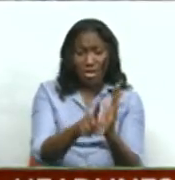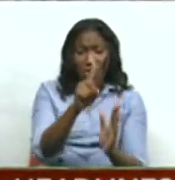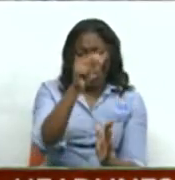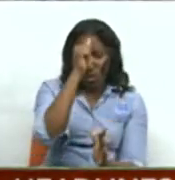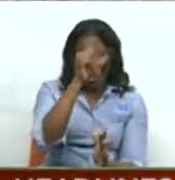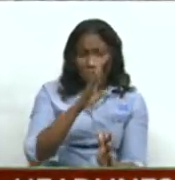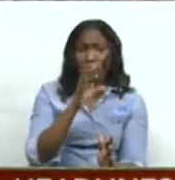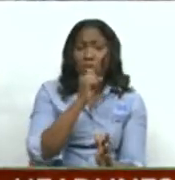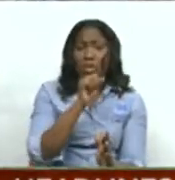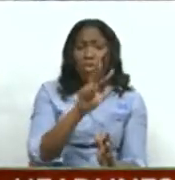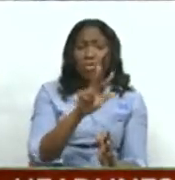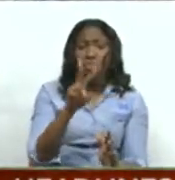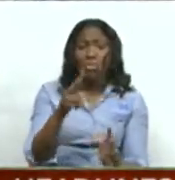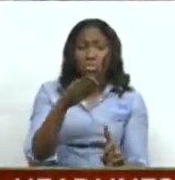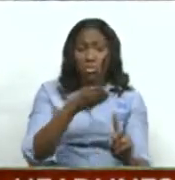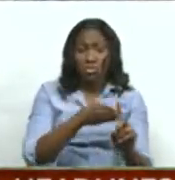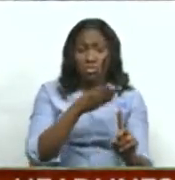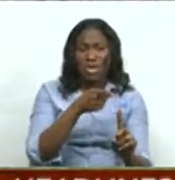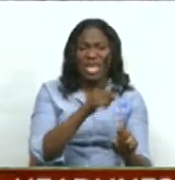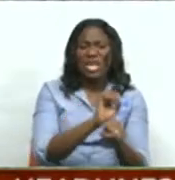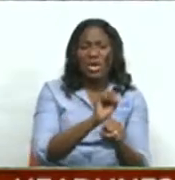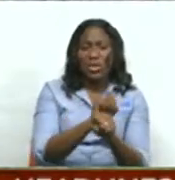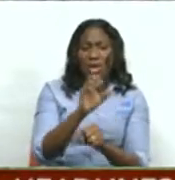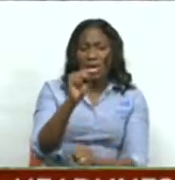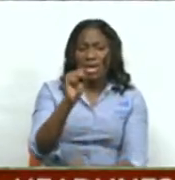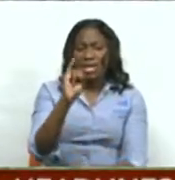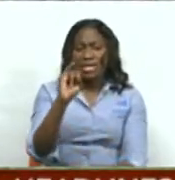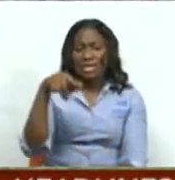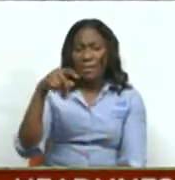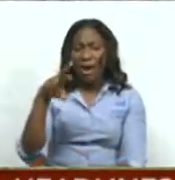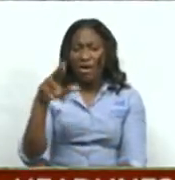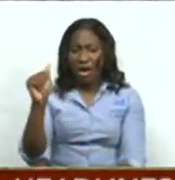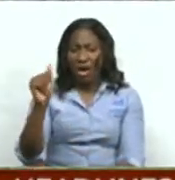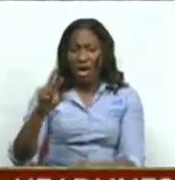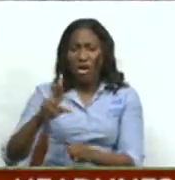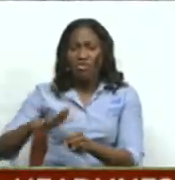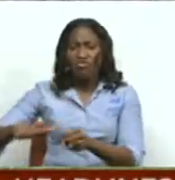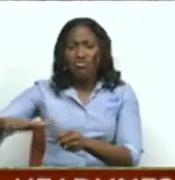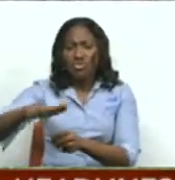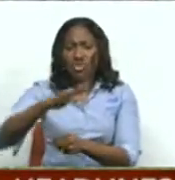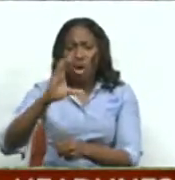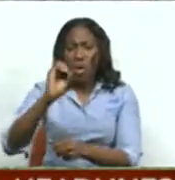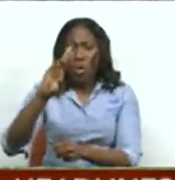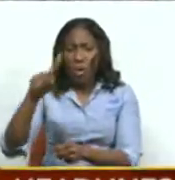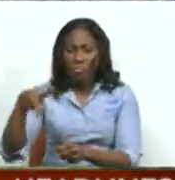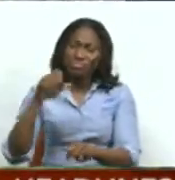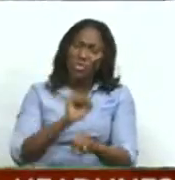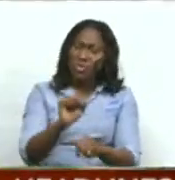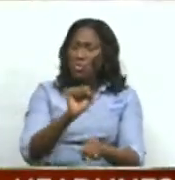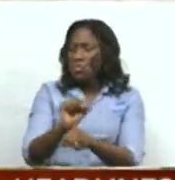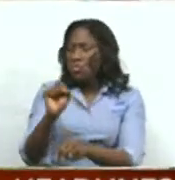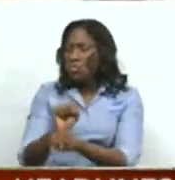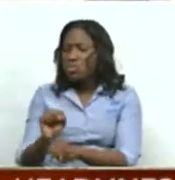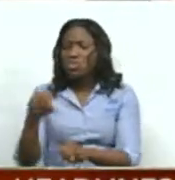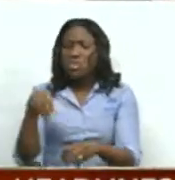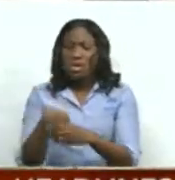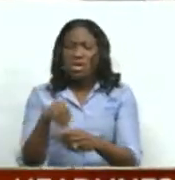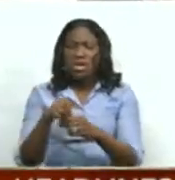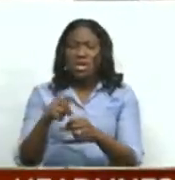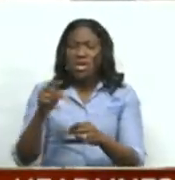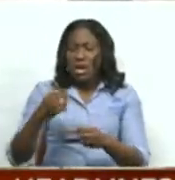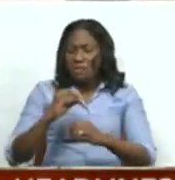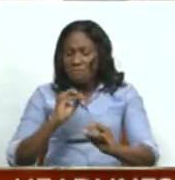a worker with the Siparia Regional Corporation, was at the job site with his colleagues at Silver Stream Road in Ariparo Village constructing a